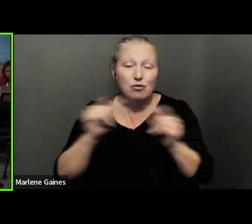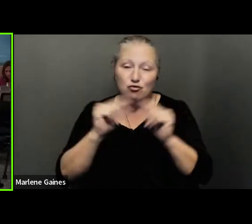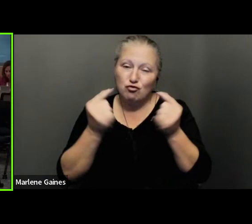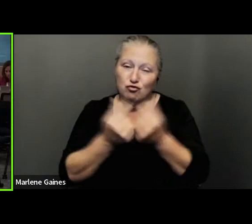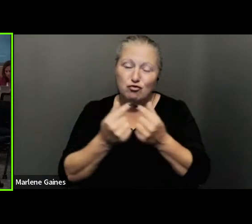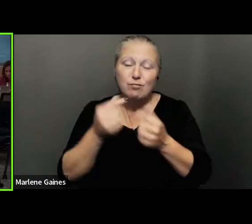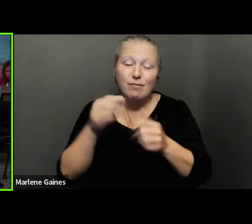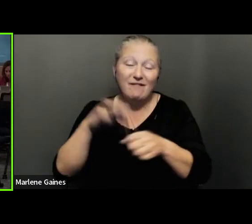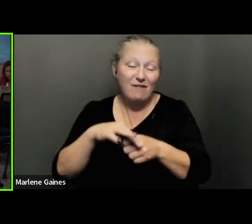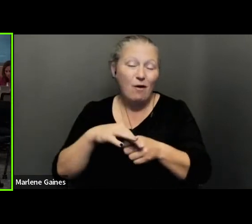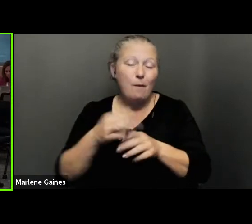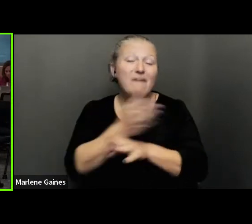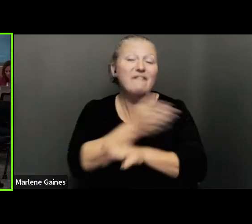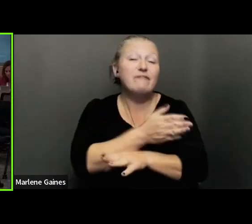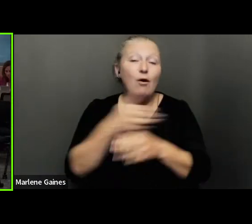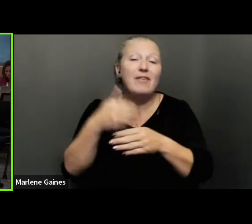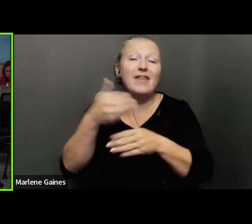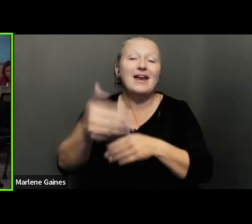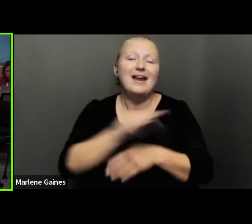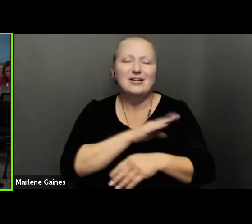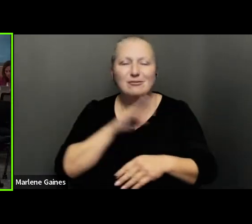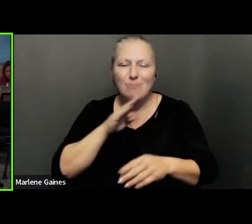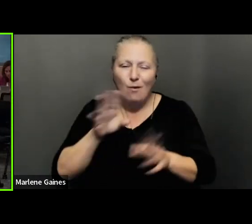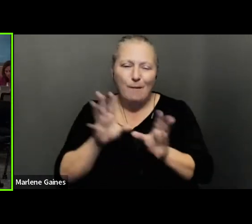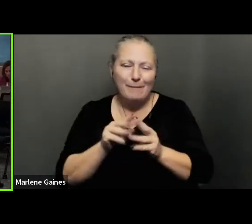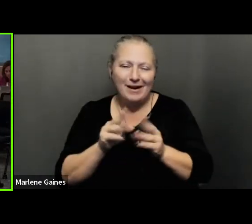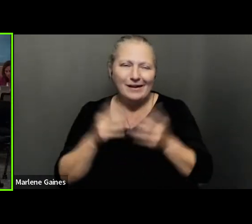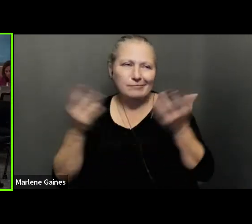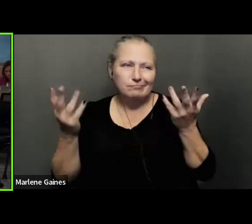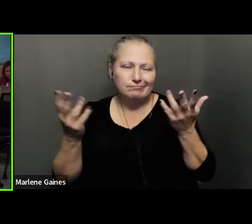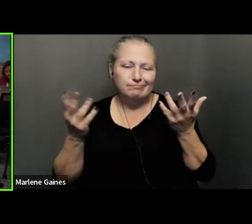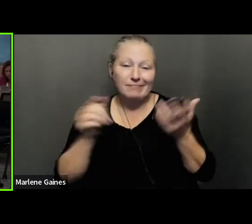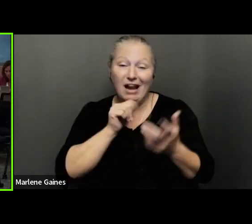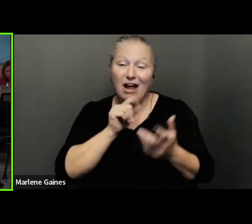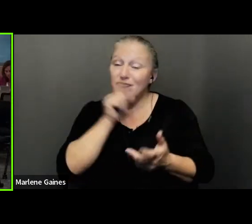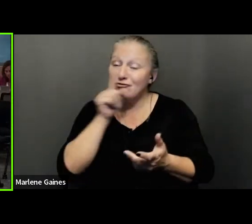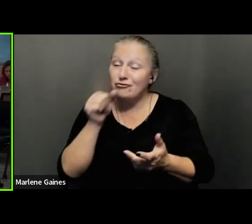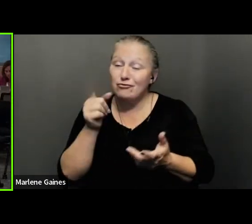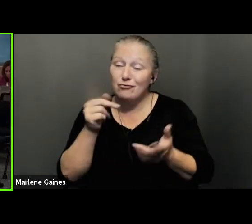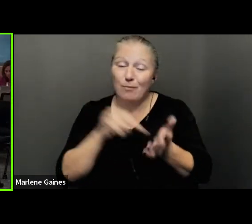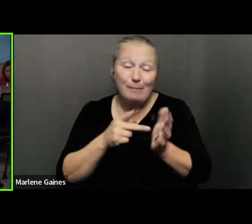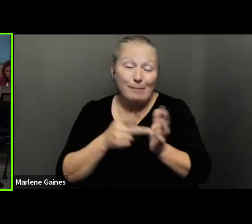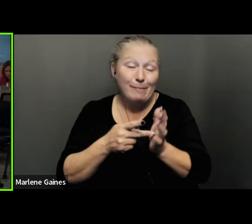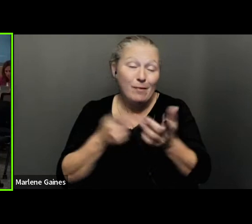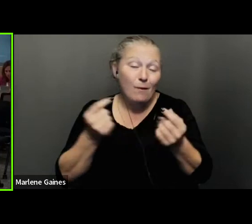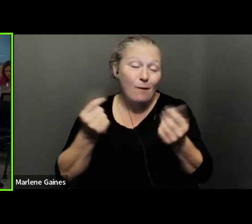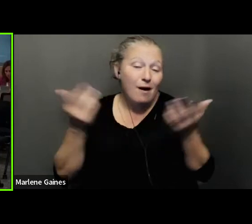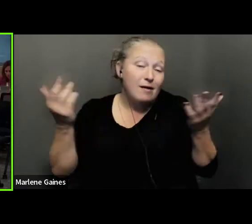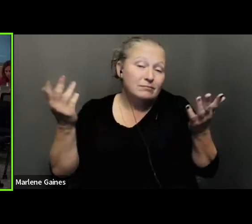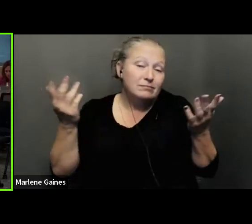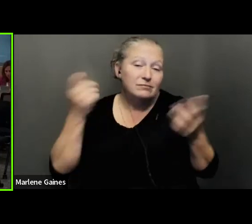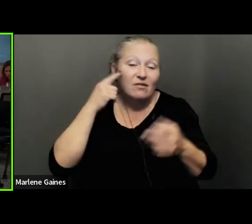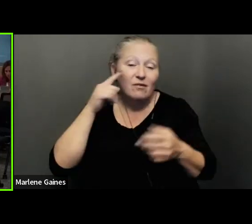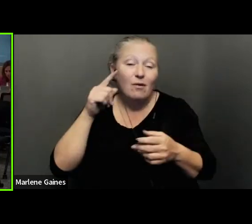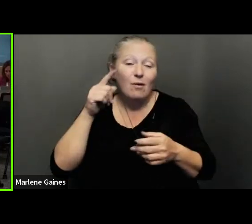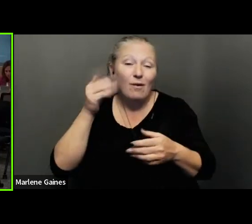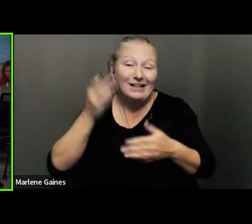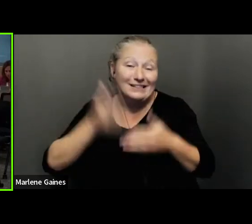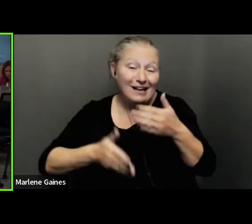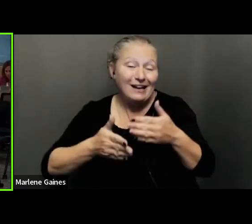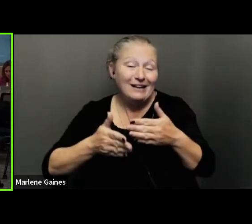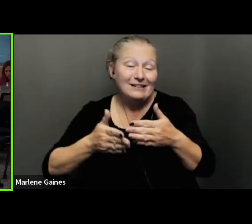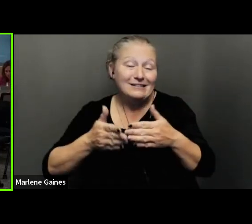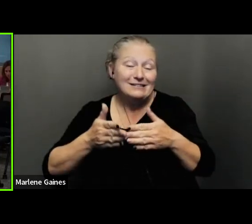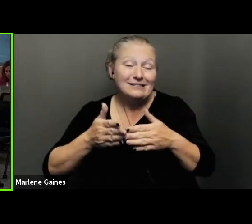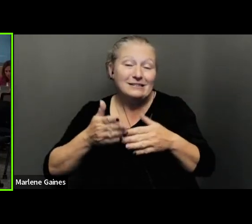vote on it before the next board meeting. So I'm not really certain what that means as far as getting things done in a